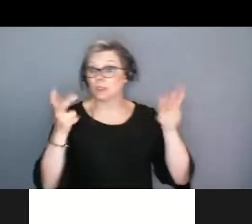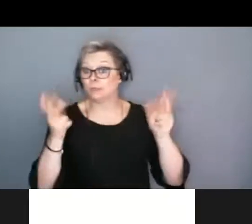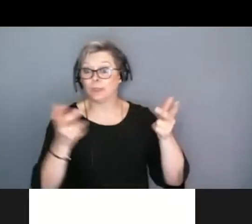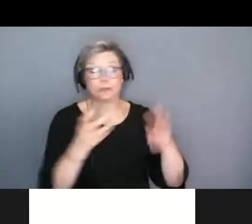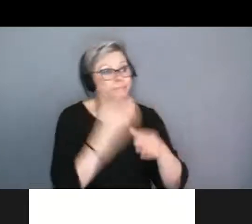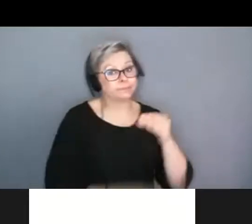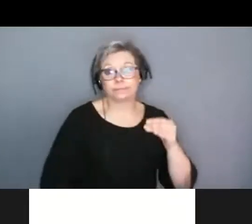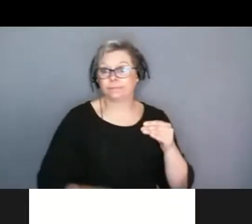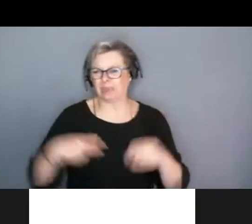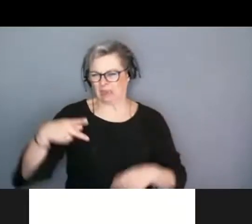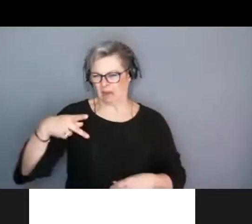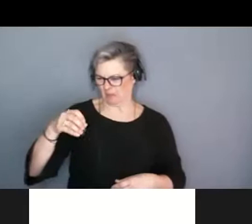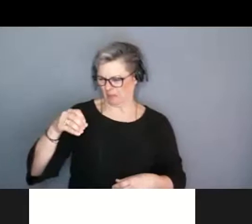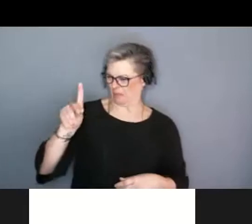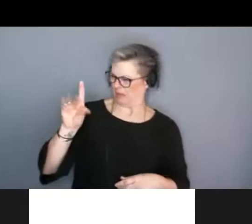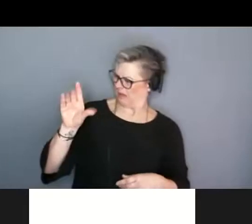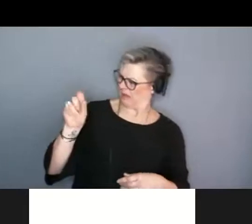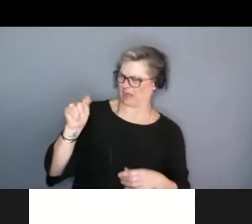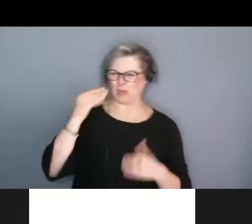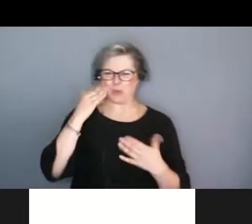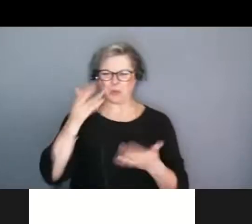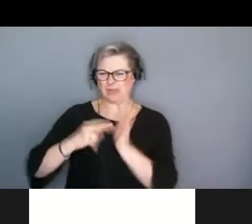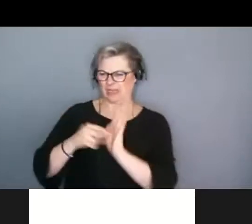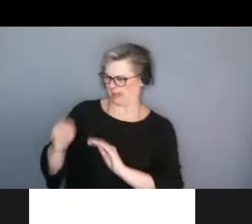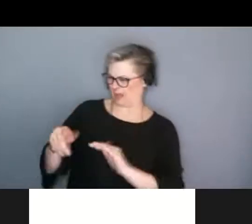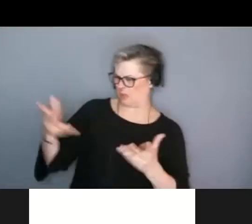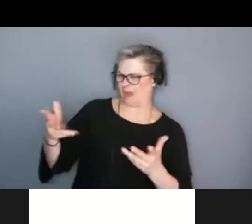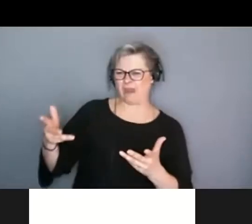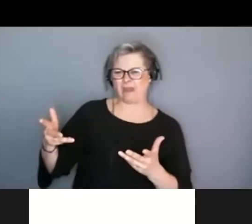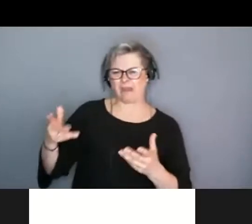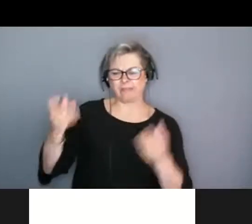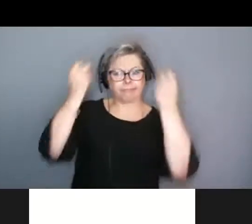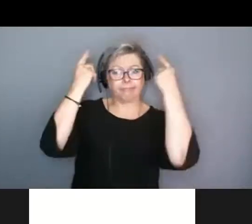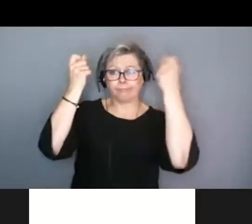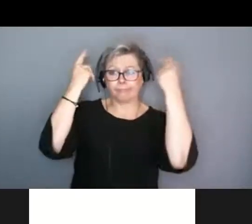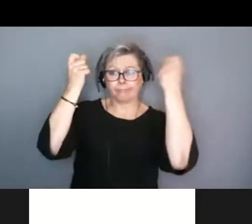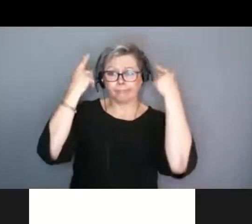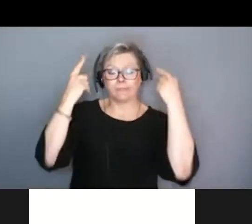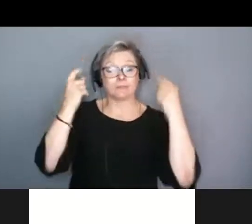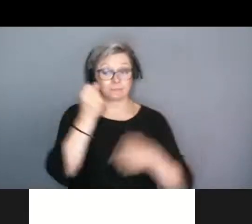what a podcast is? There's this wonderful new